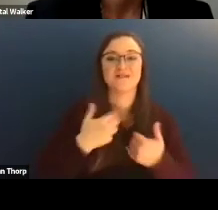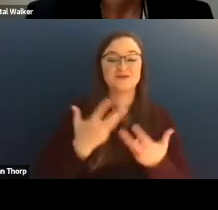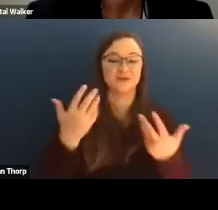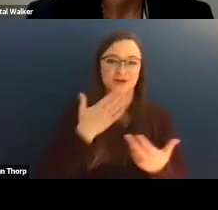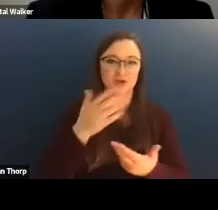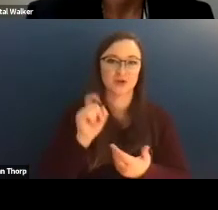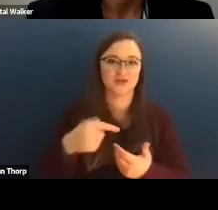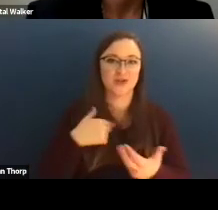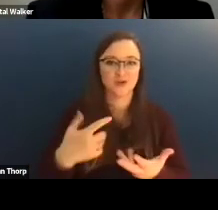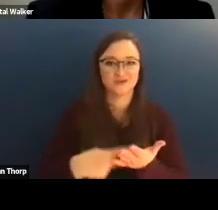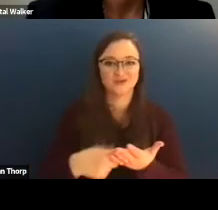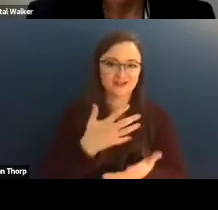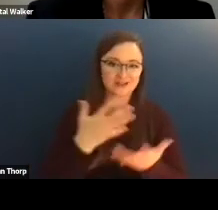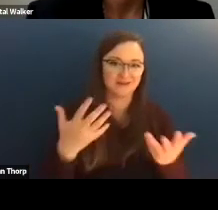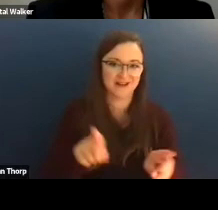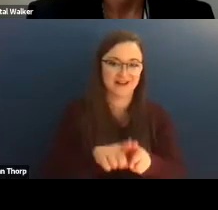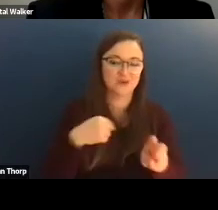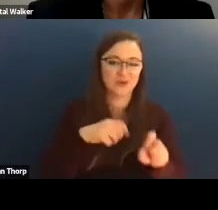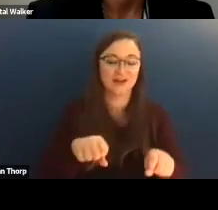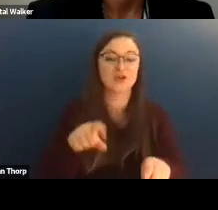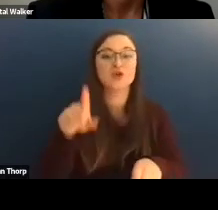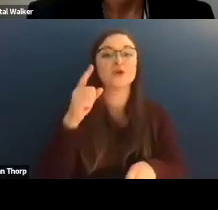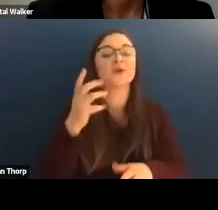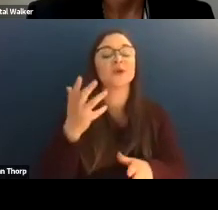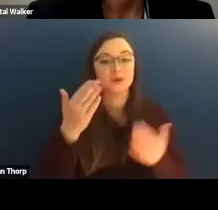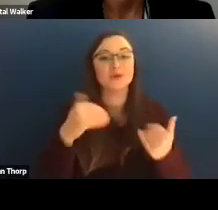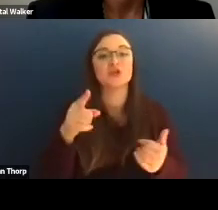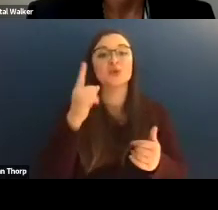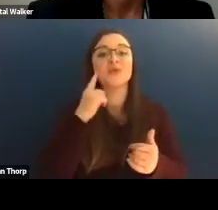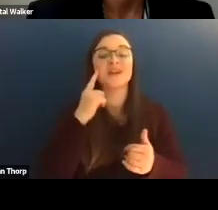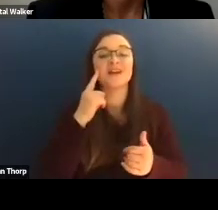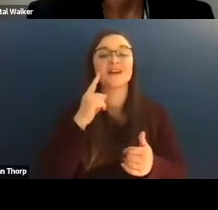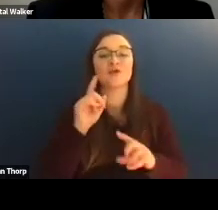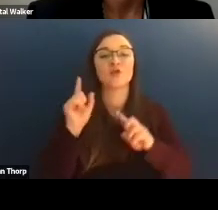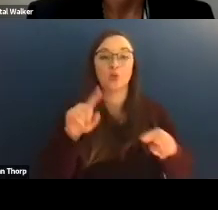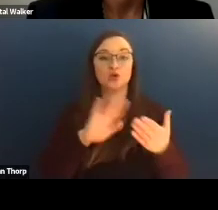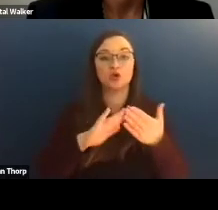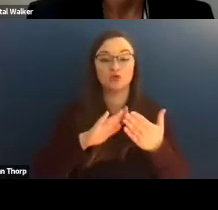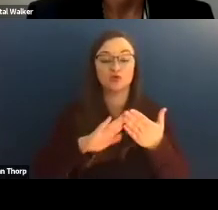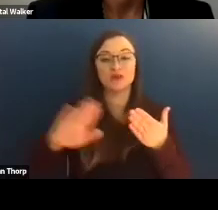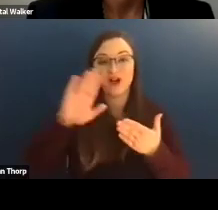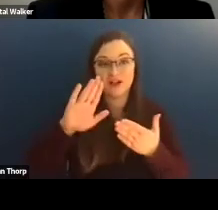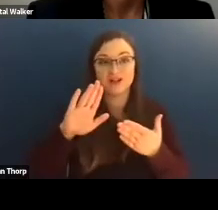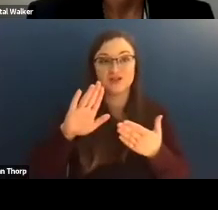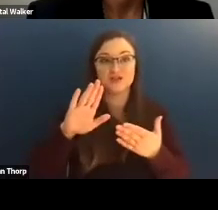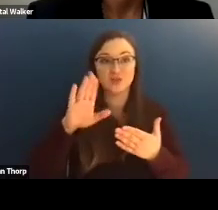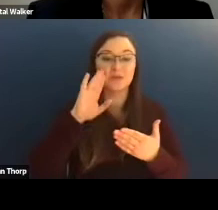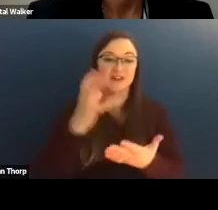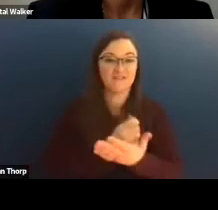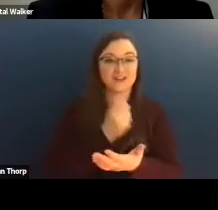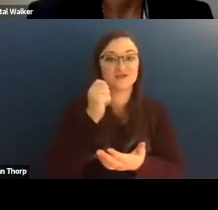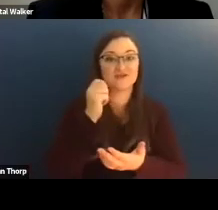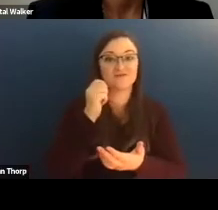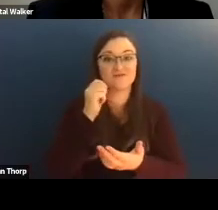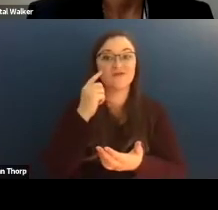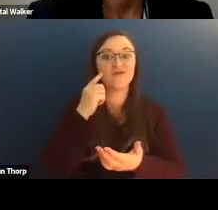possible. Do you think attending community college is a disadvantage for medical, dental, nursing school?